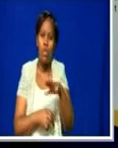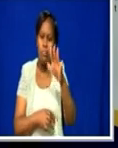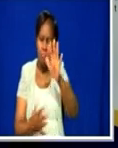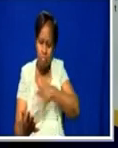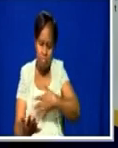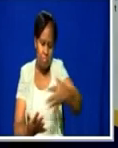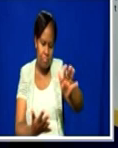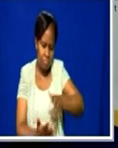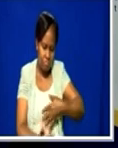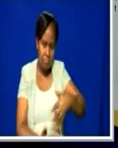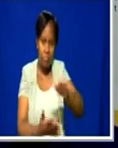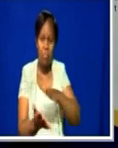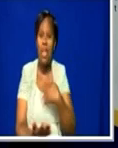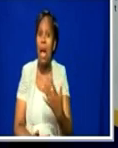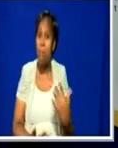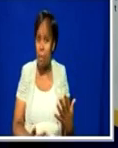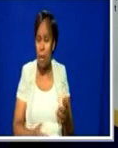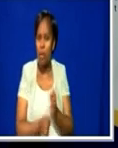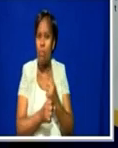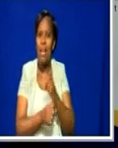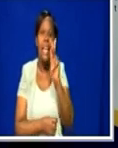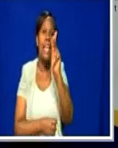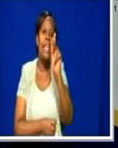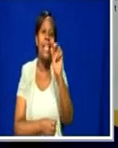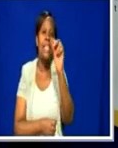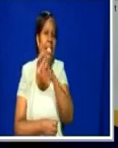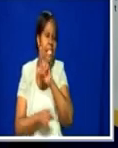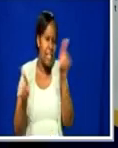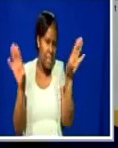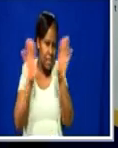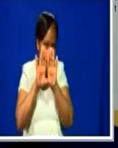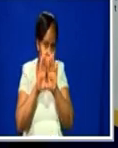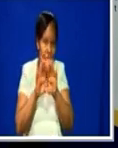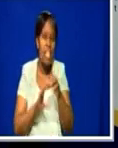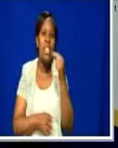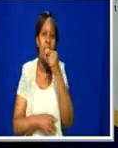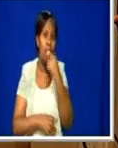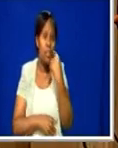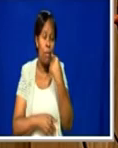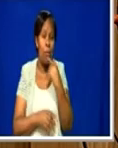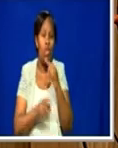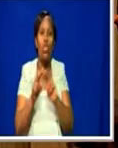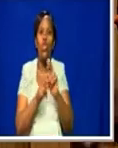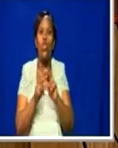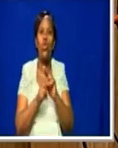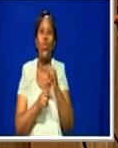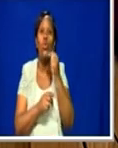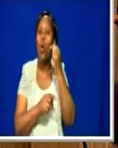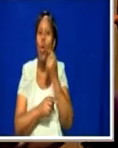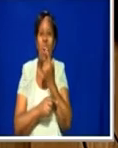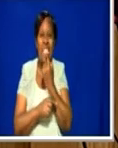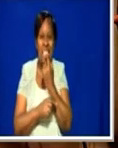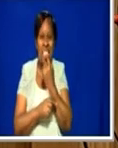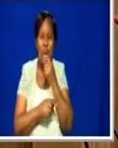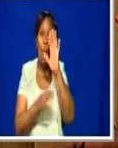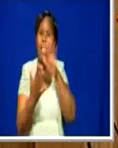your manila paper to make it dark, and then you use a toothbrush with white paint. White paint. So you or put- even you can use